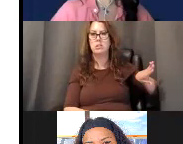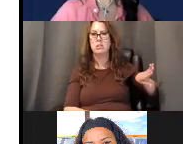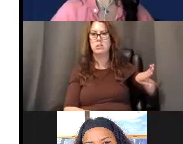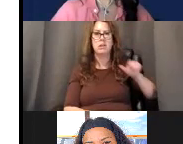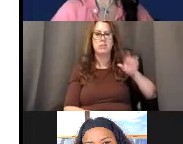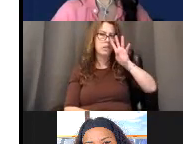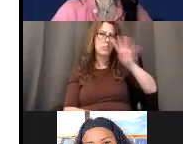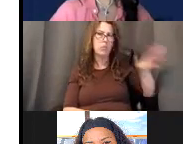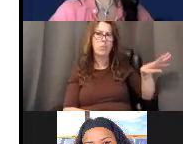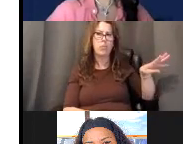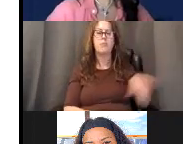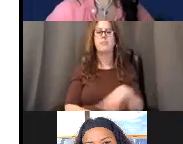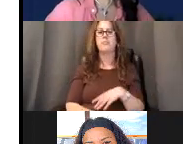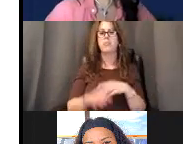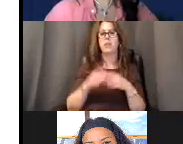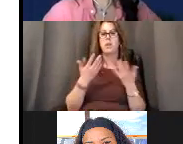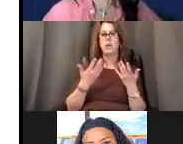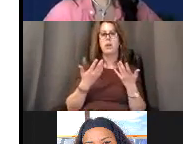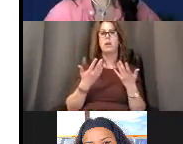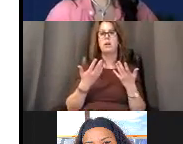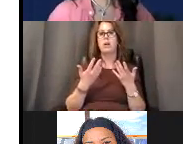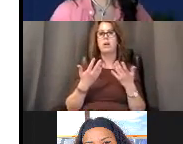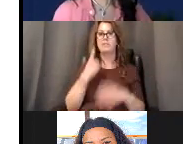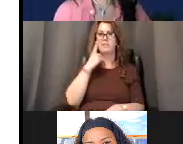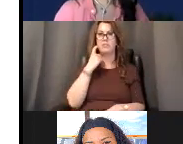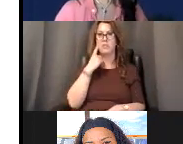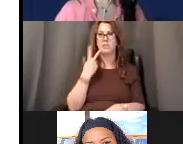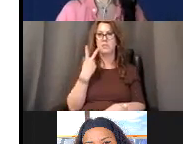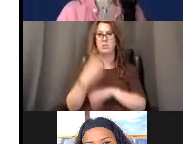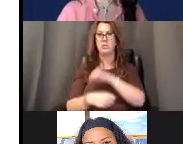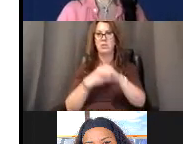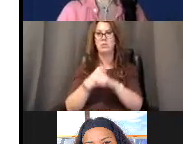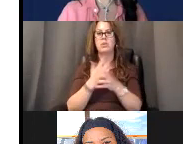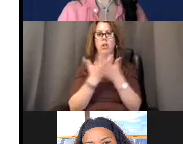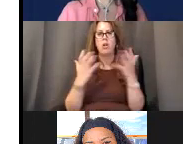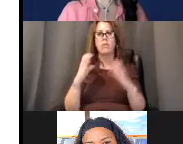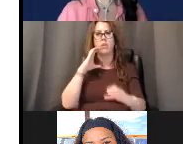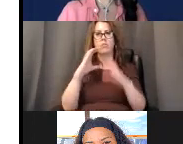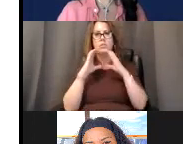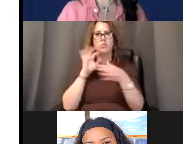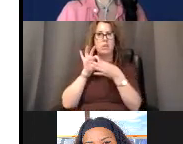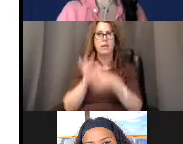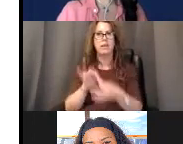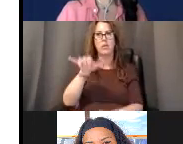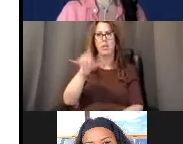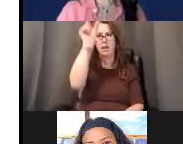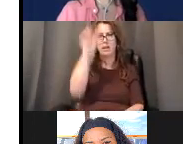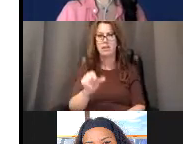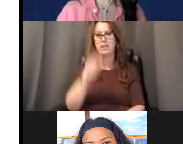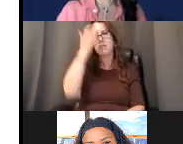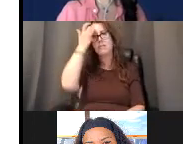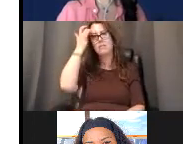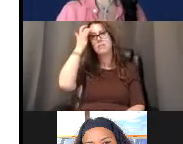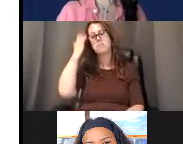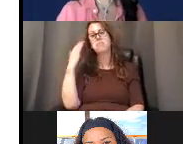of the public conversation in the past 2 years has been around this, right? So acknowledges racism, denies privilege. This is kind